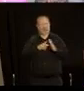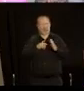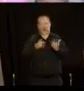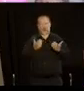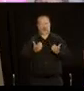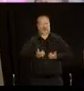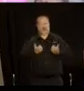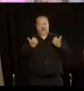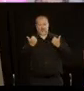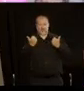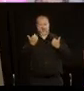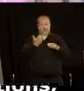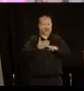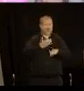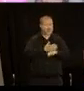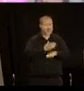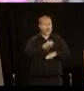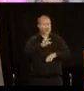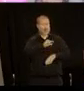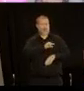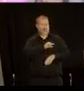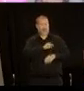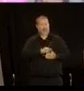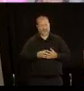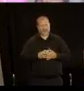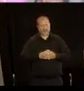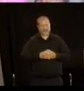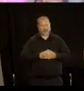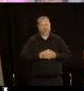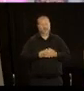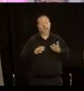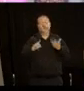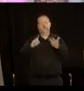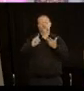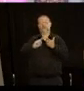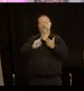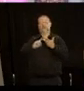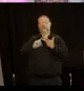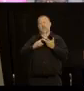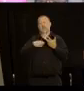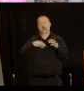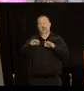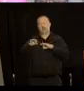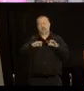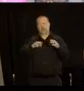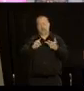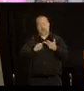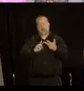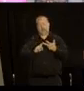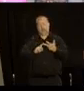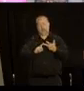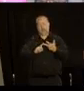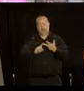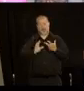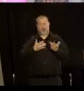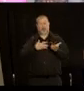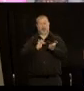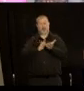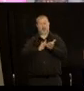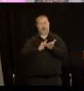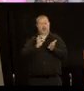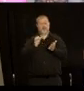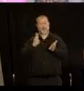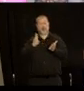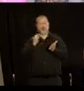in terms of their life. And the third program I want to highlight is our medical foster home